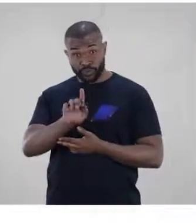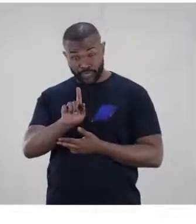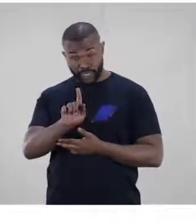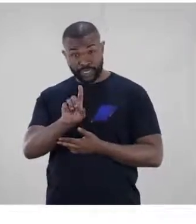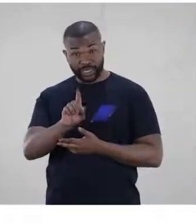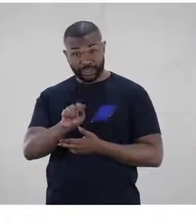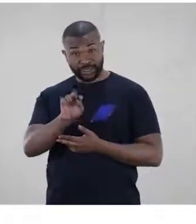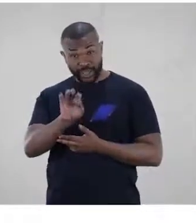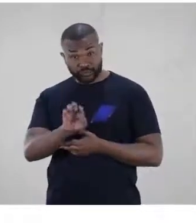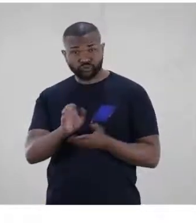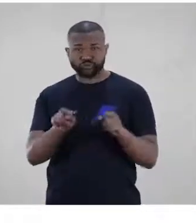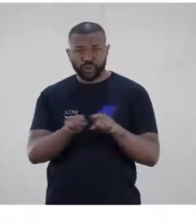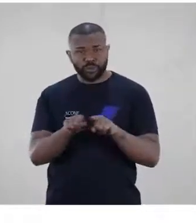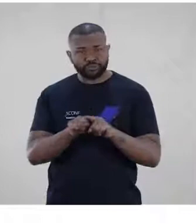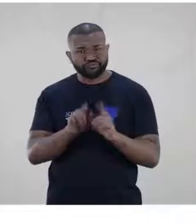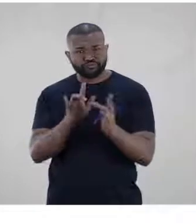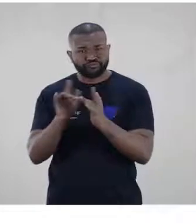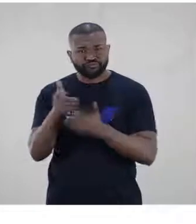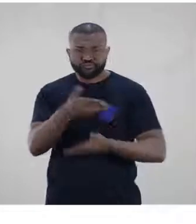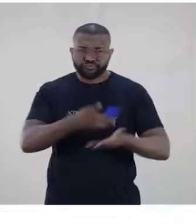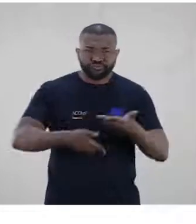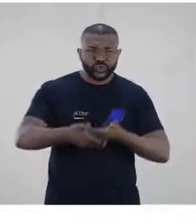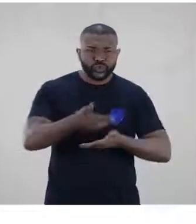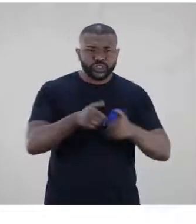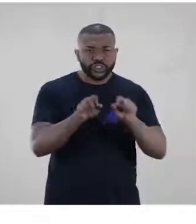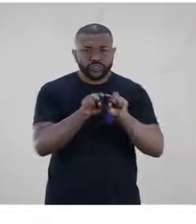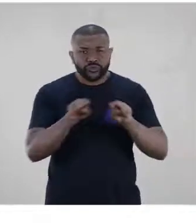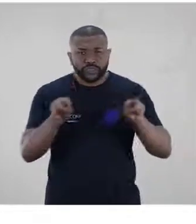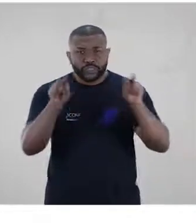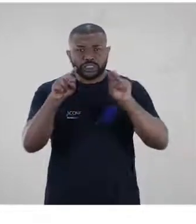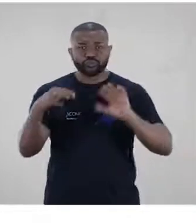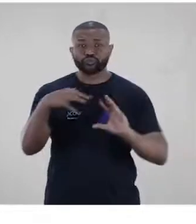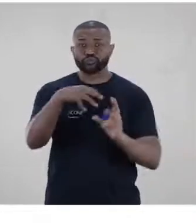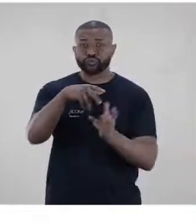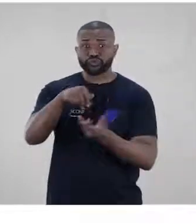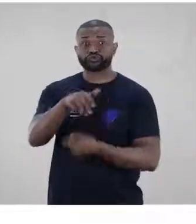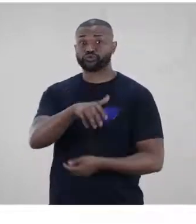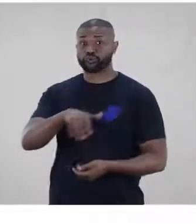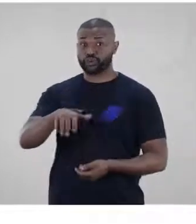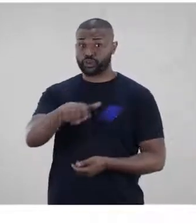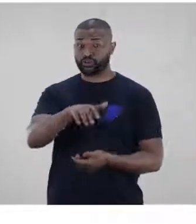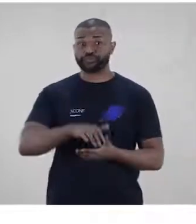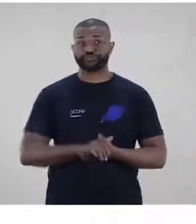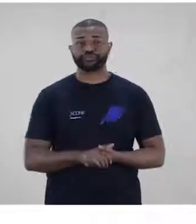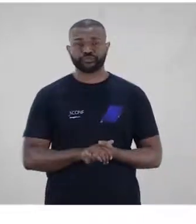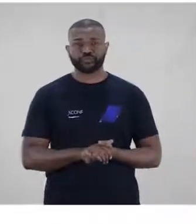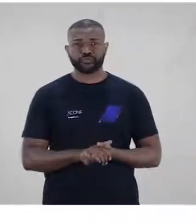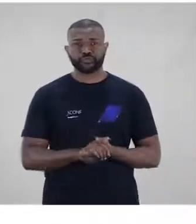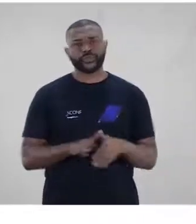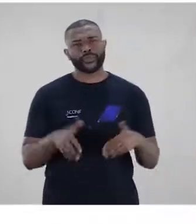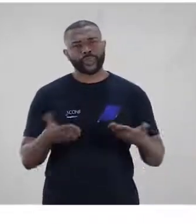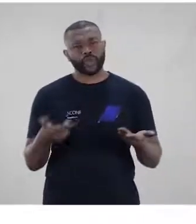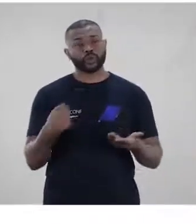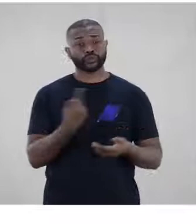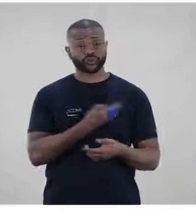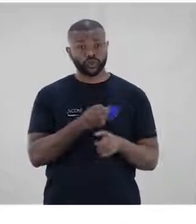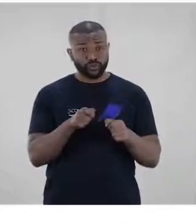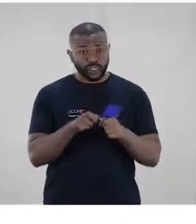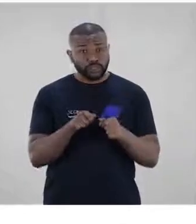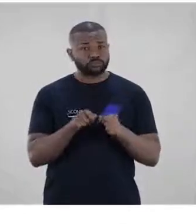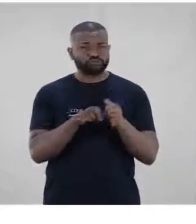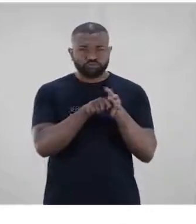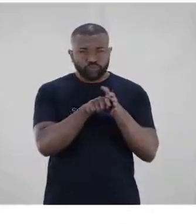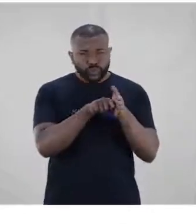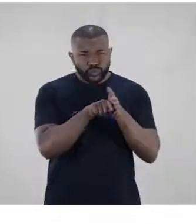to create this relational entity relationship view or tabular view of the world at large so that we can run